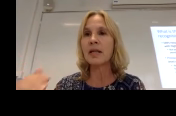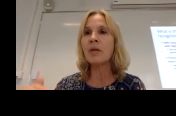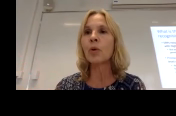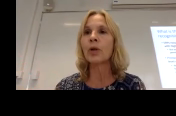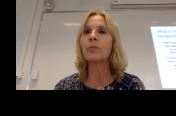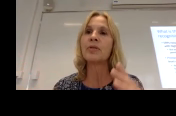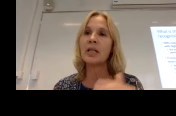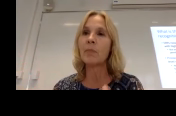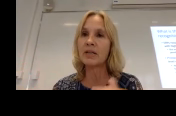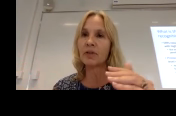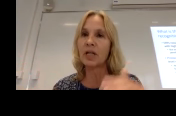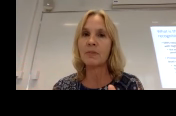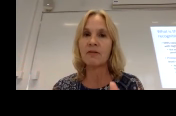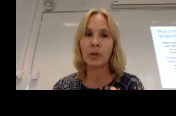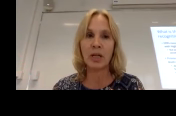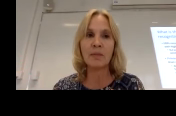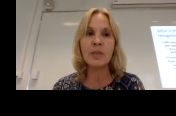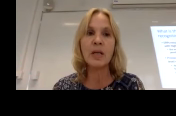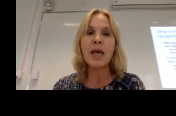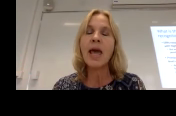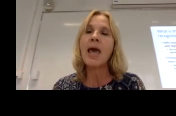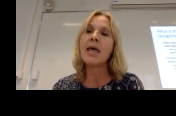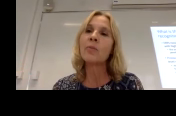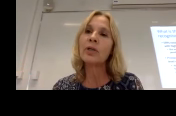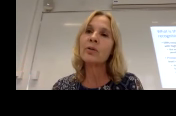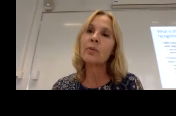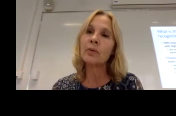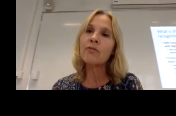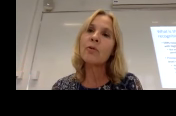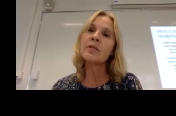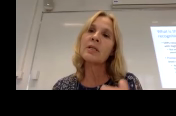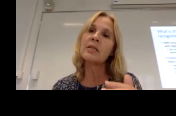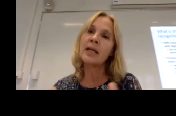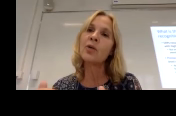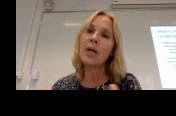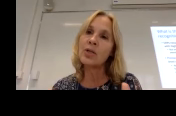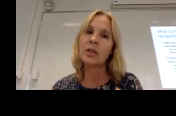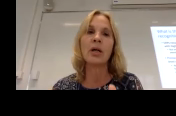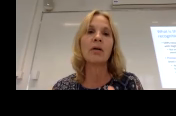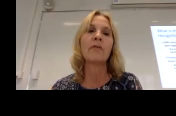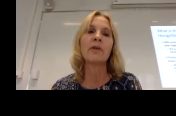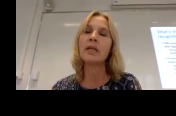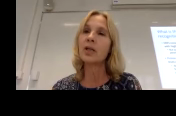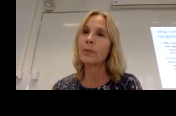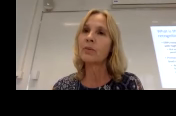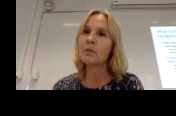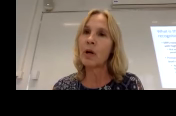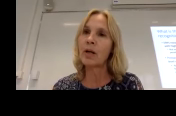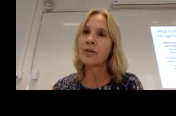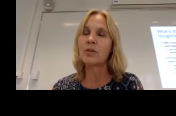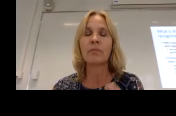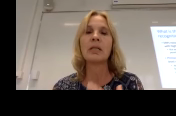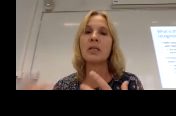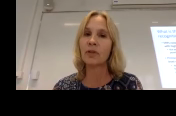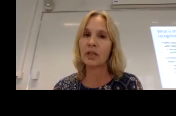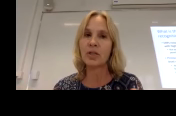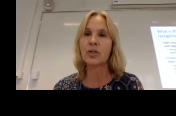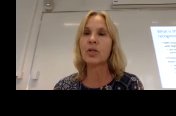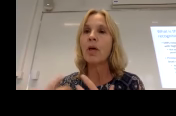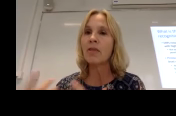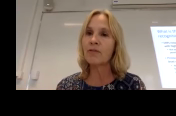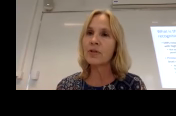at the same word preceded by different types of primes. And what you look for is the attenuation of the ERP response in